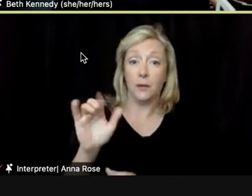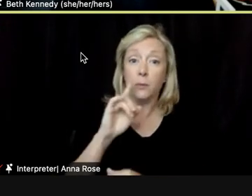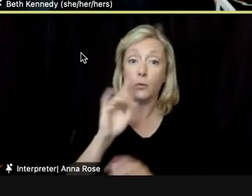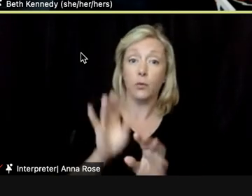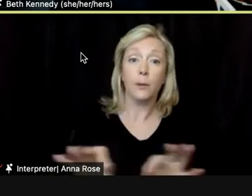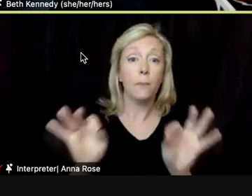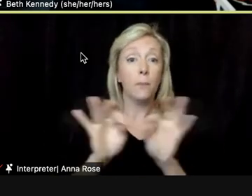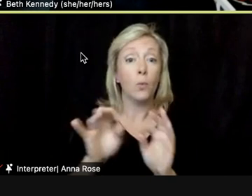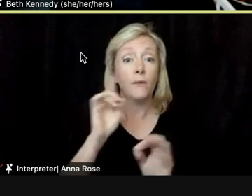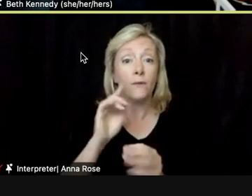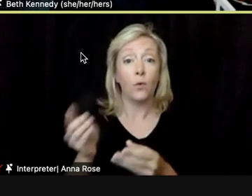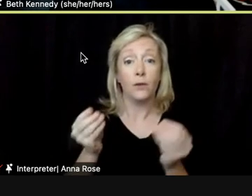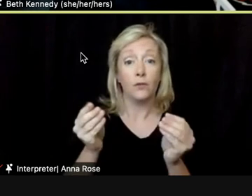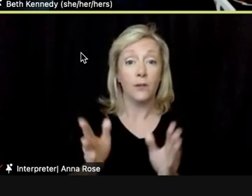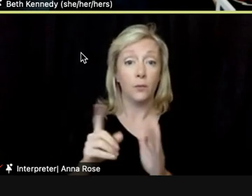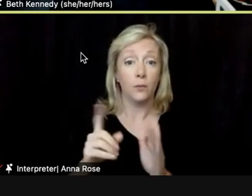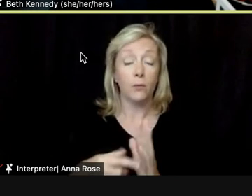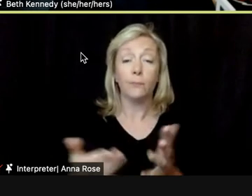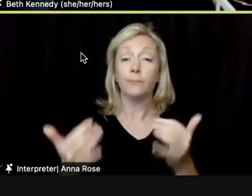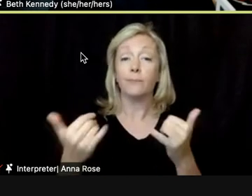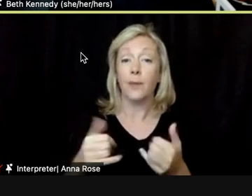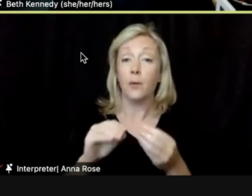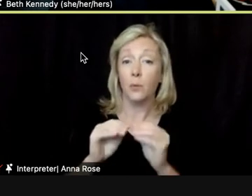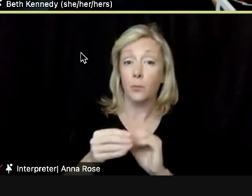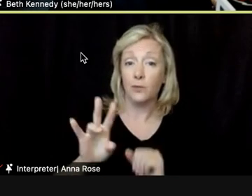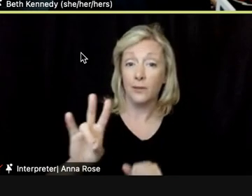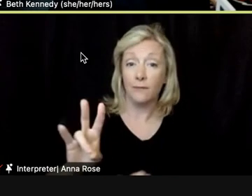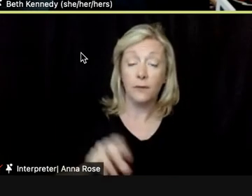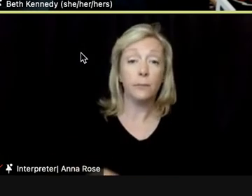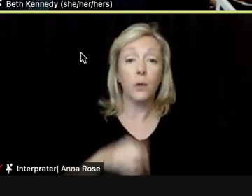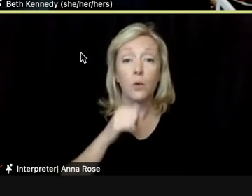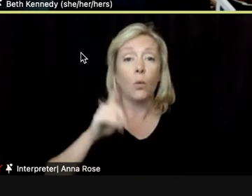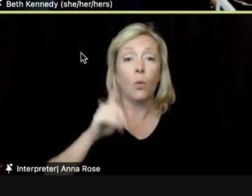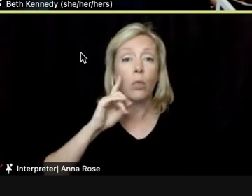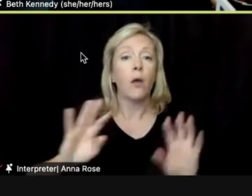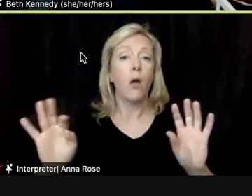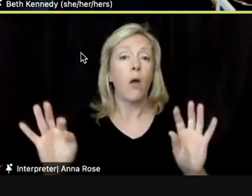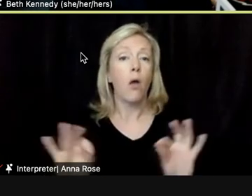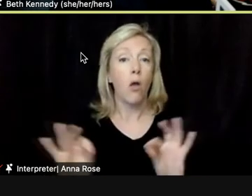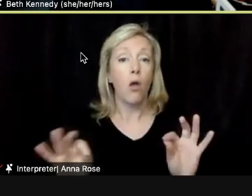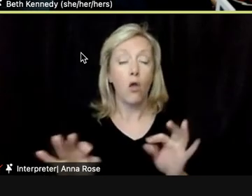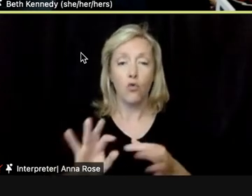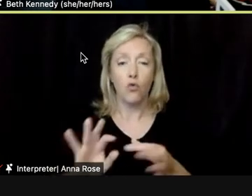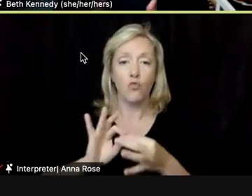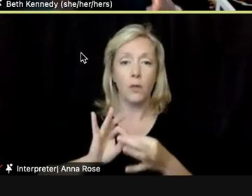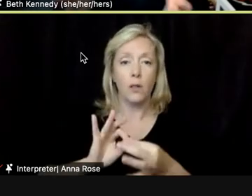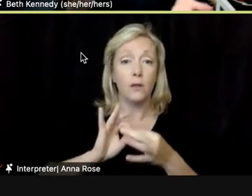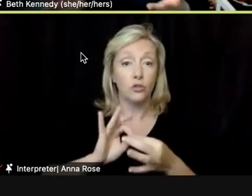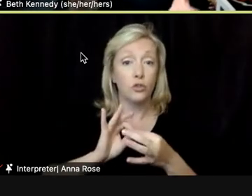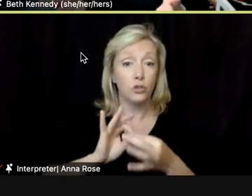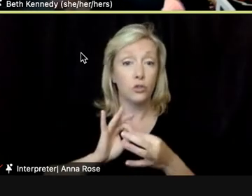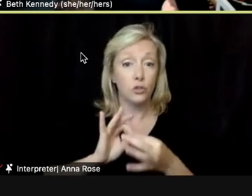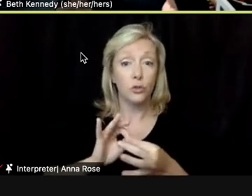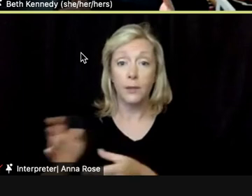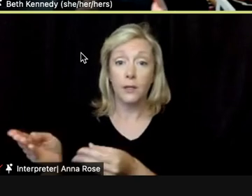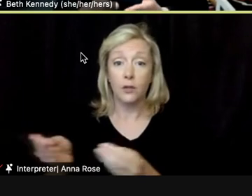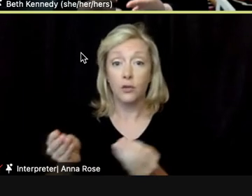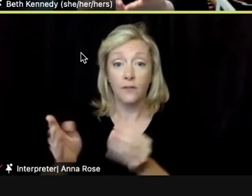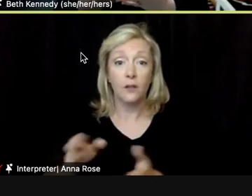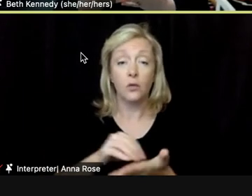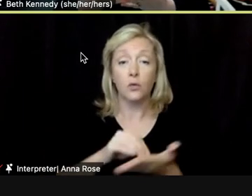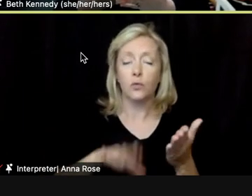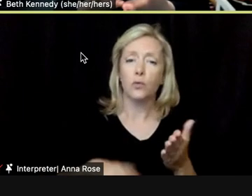So, number 7, never underestimate the importance of the relationship between the intervener and the